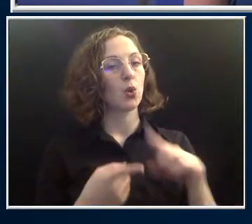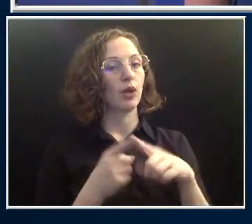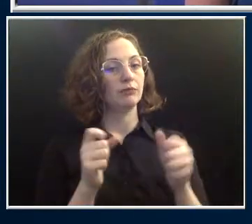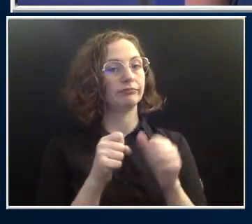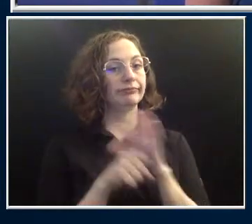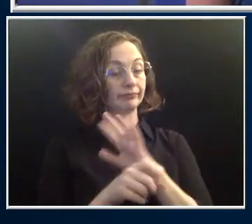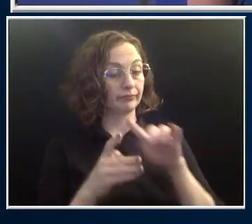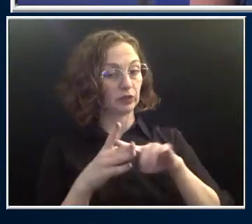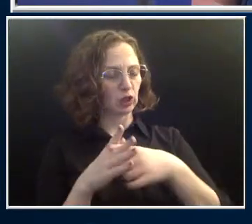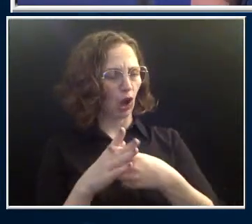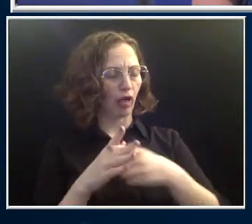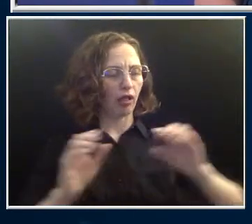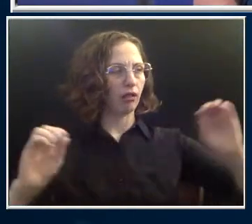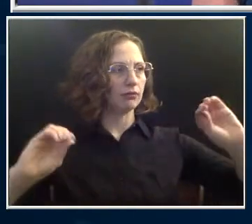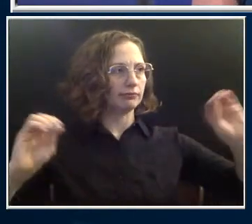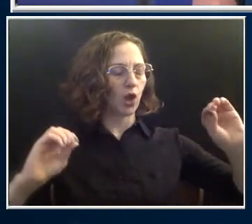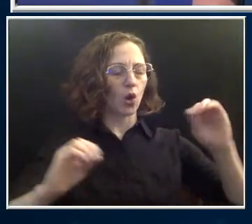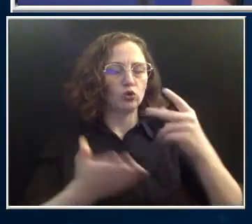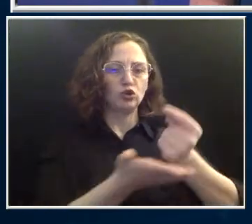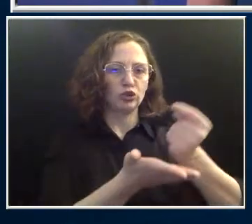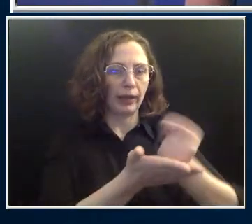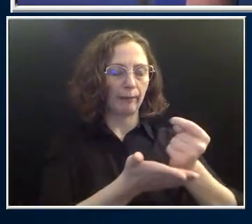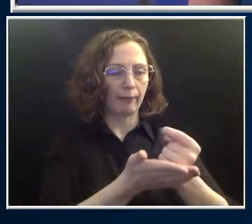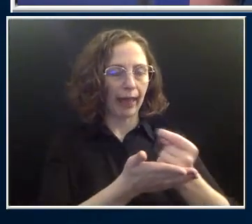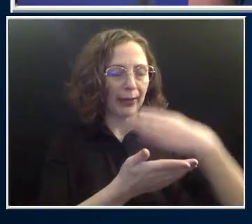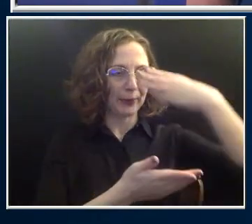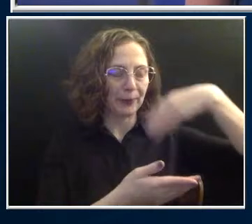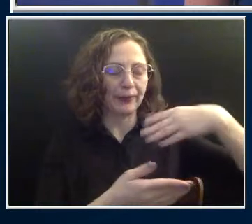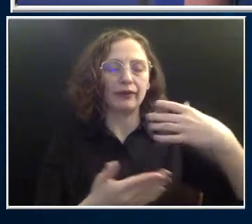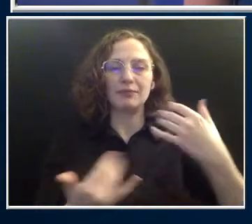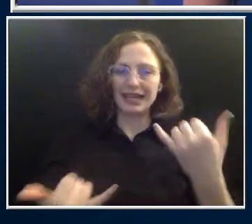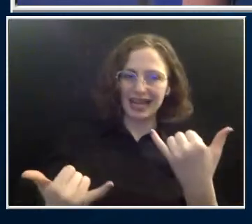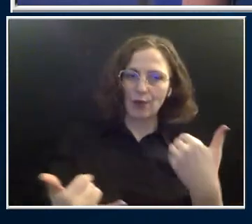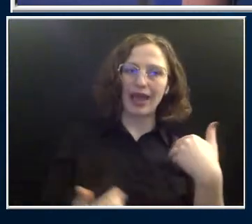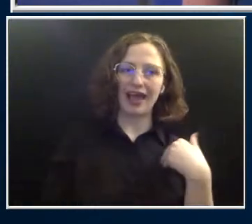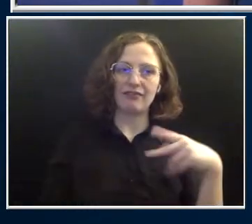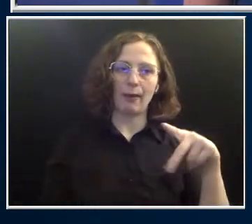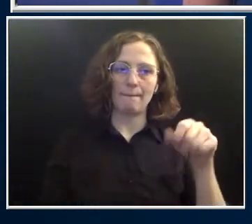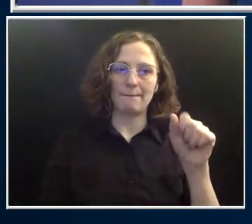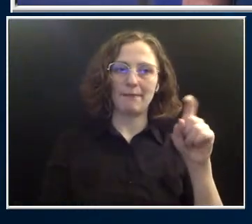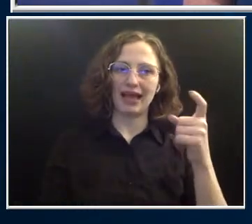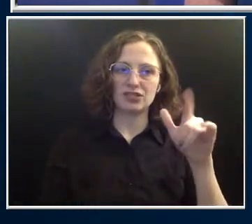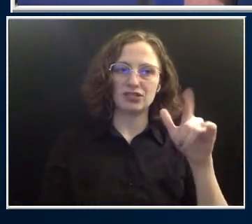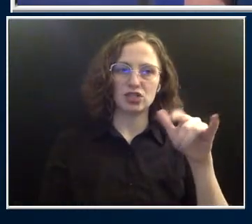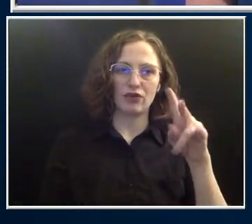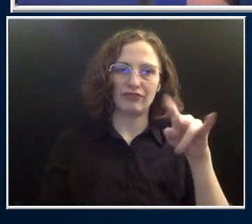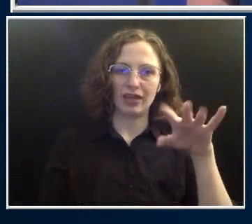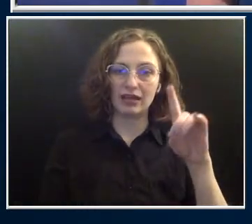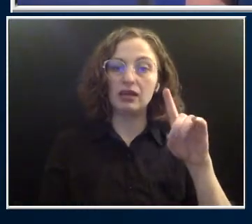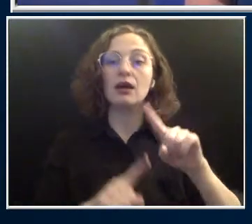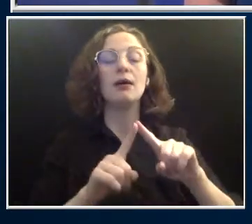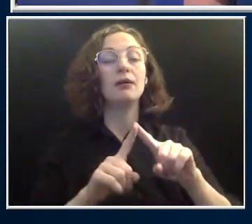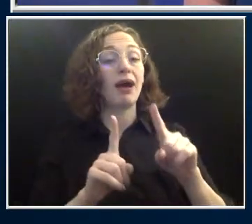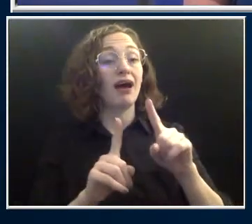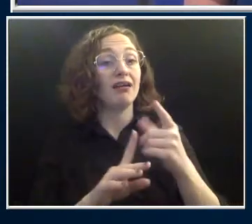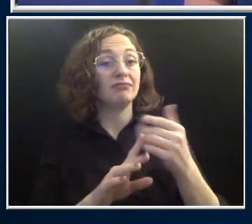now, Paxlovid, of course, but some doctors were using unproven drugs like hydroxychloroquine.